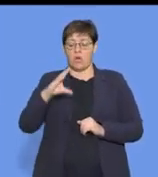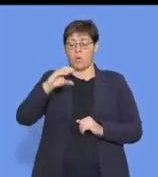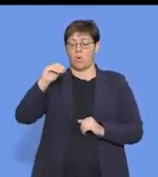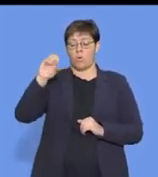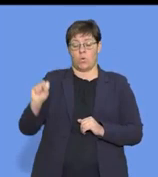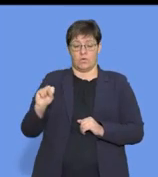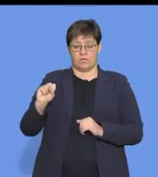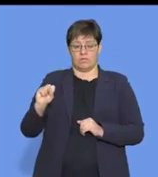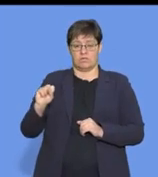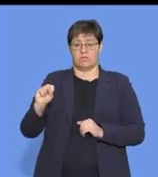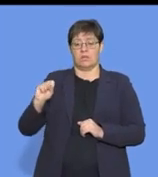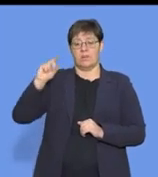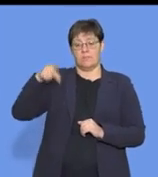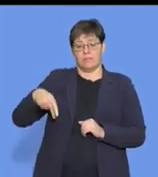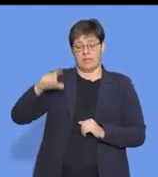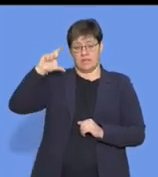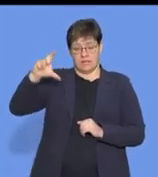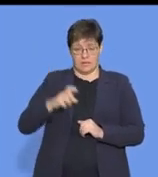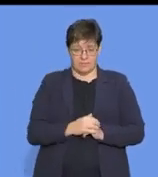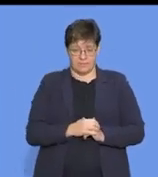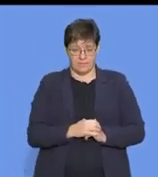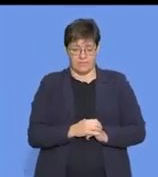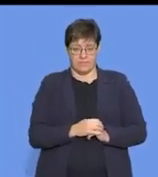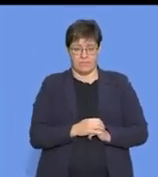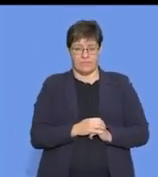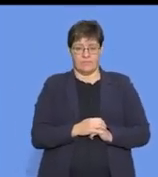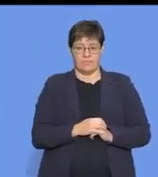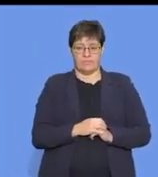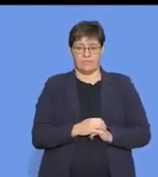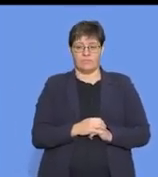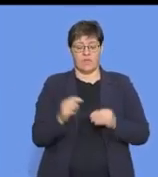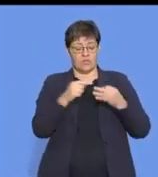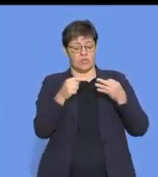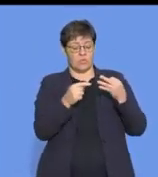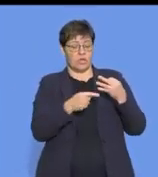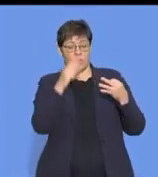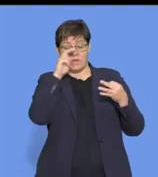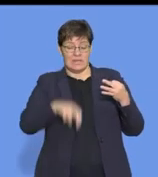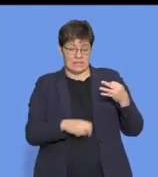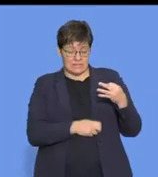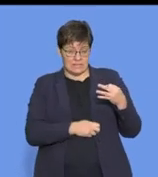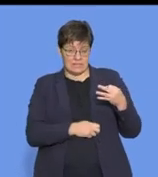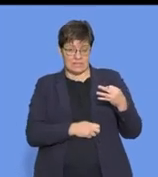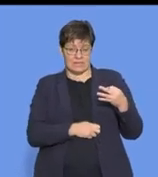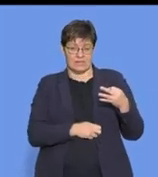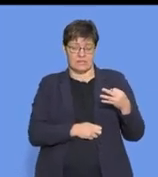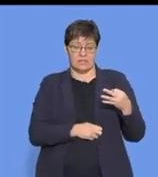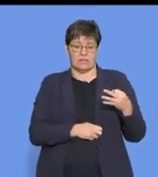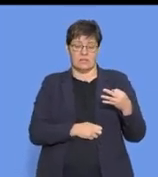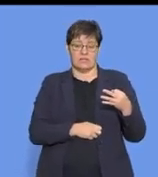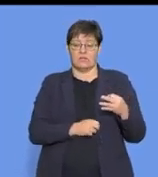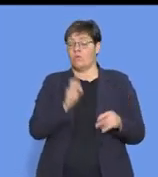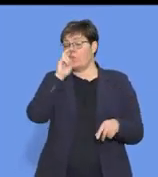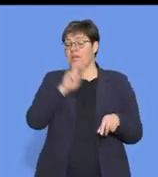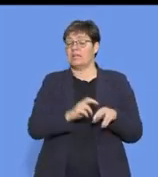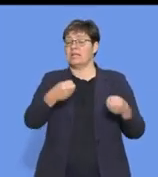2qr cos of p. So what three things do we need? Because you need three things to solve this. So